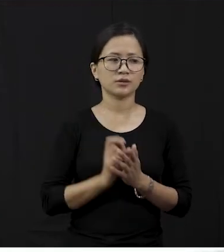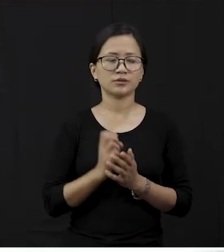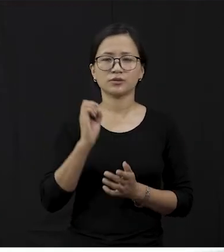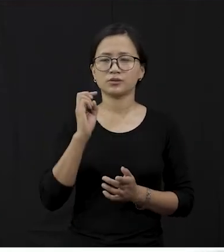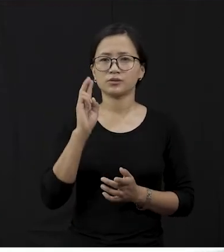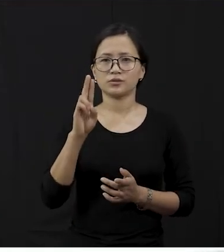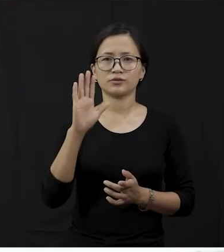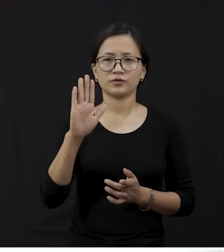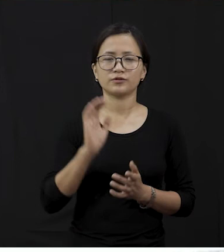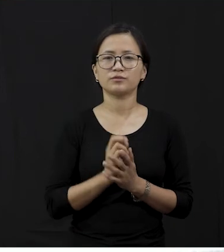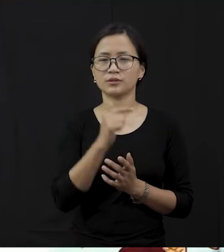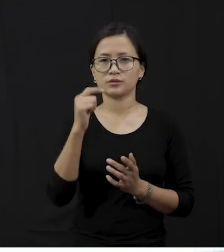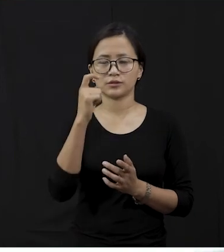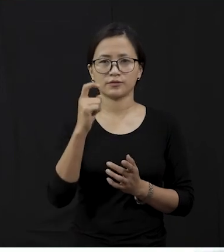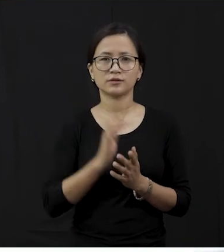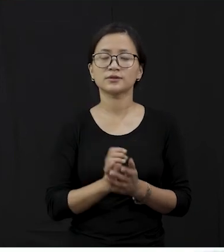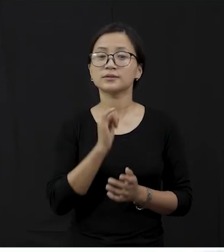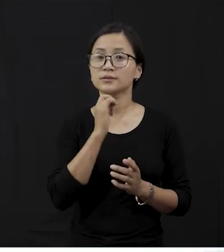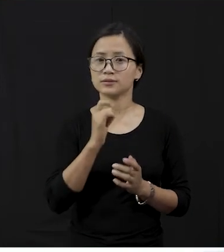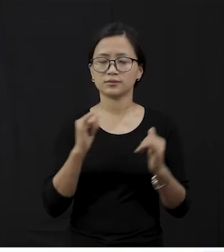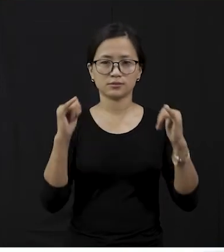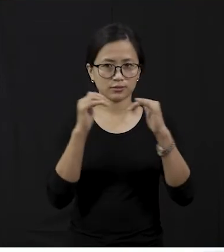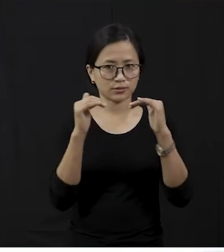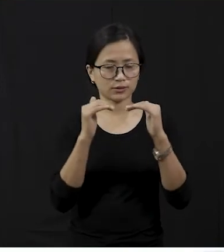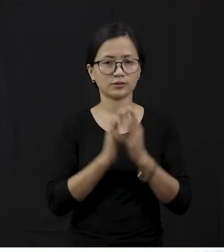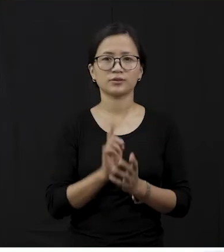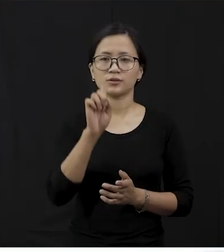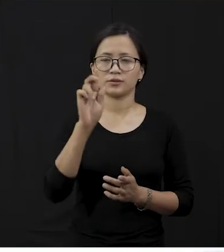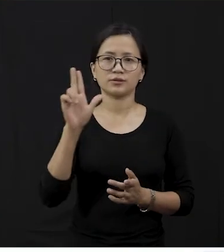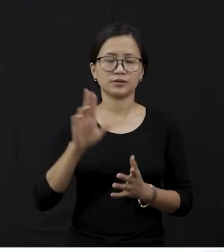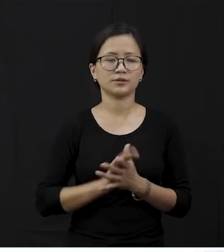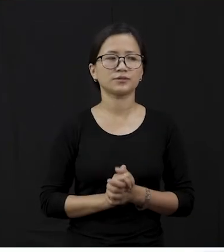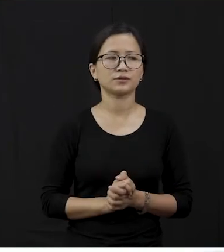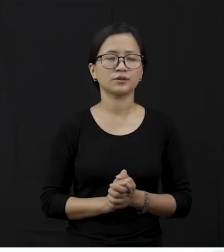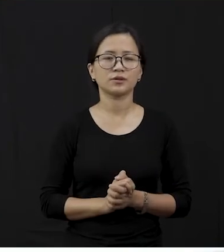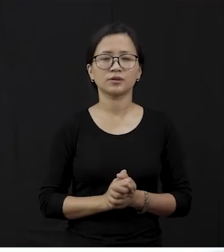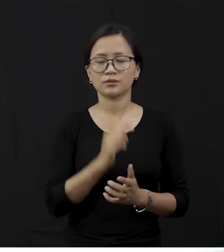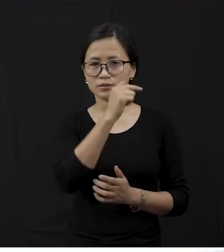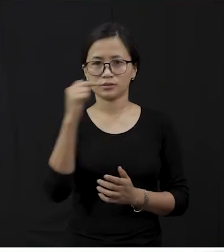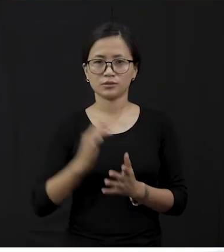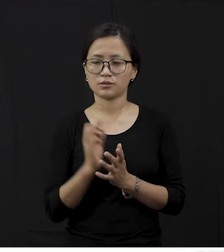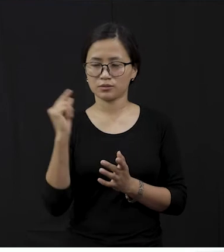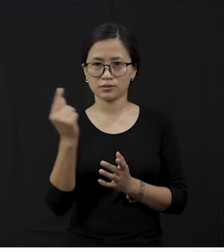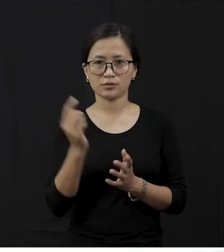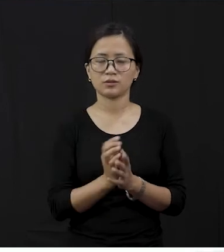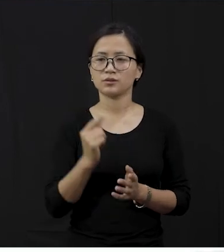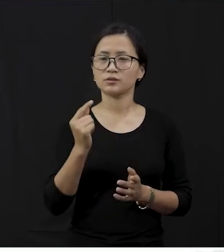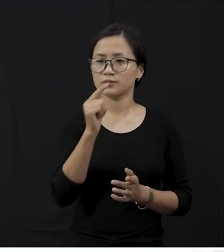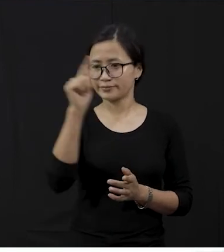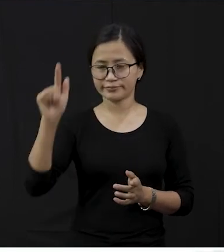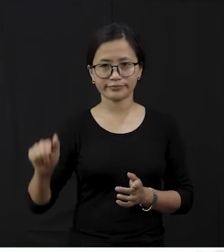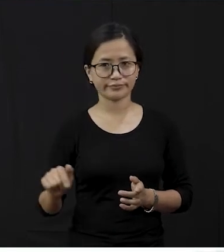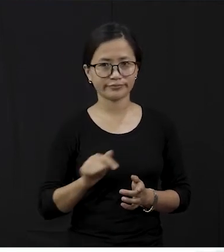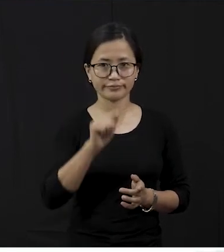to 18. Okay. Then next we are going to subtract numbers by using number square.